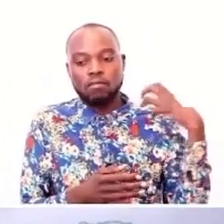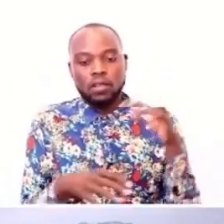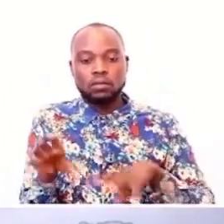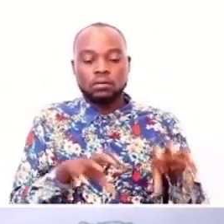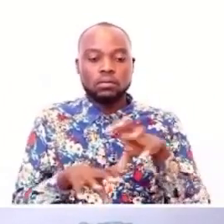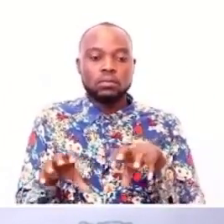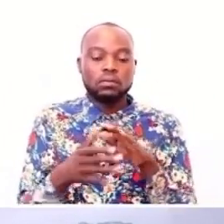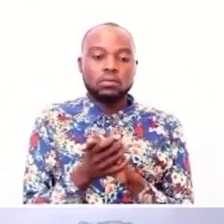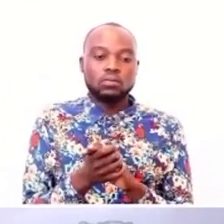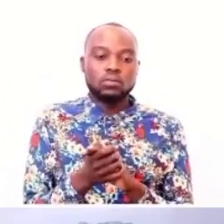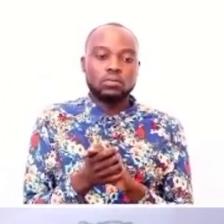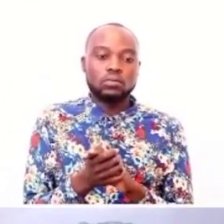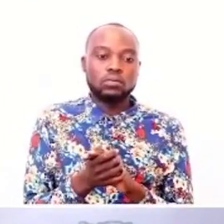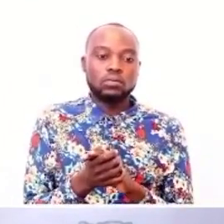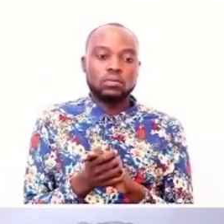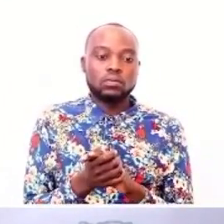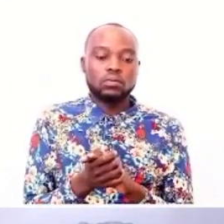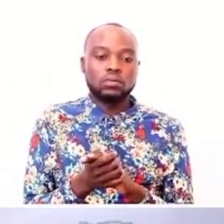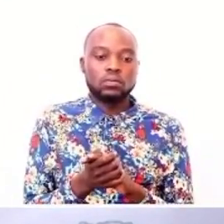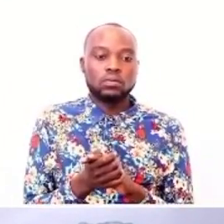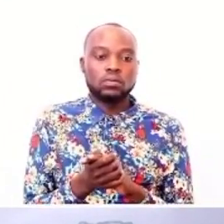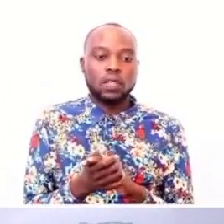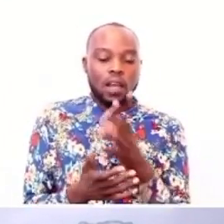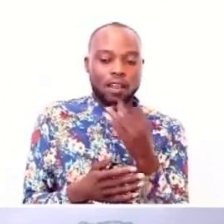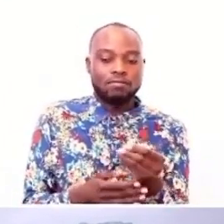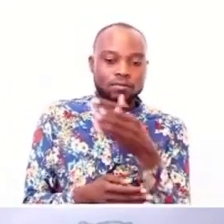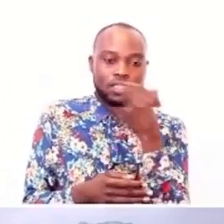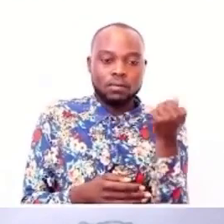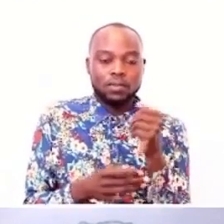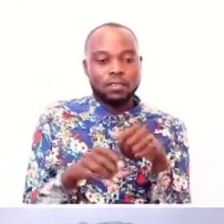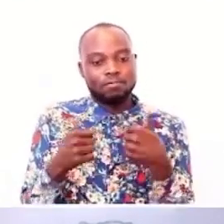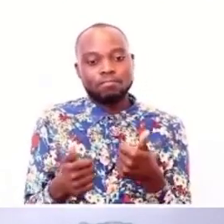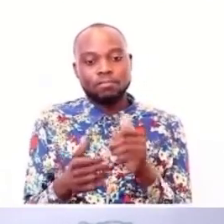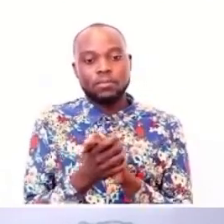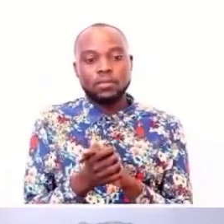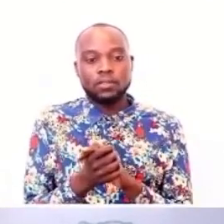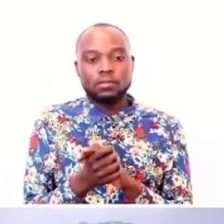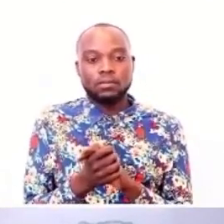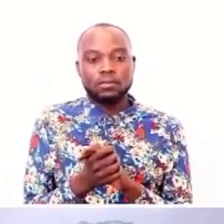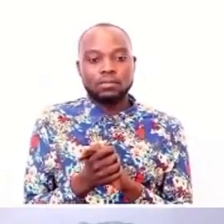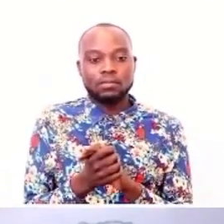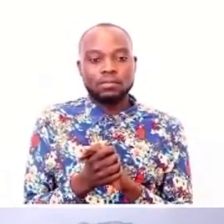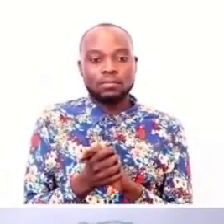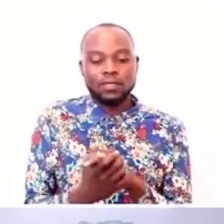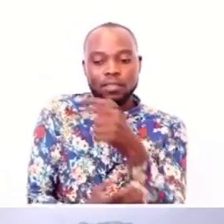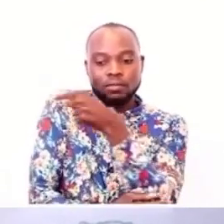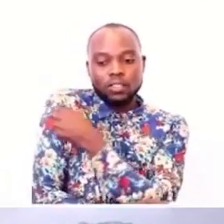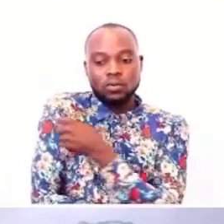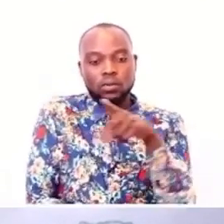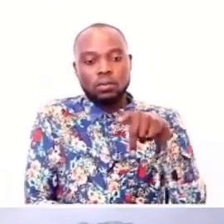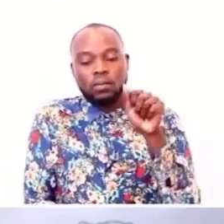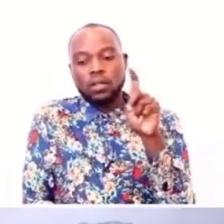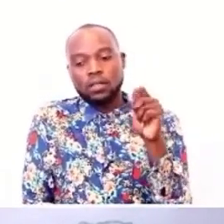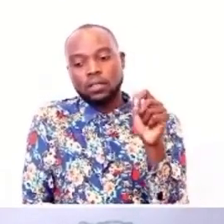enable us to, have a better say. Like again, I don't know if was it Dr. Patrick again who talked about financial